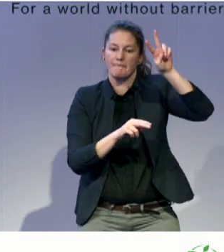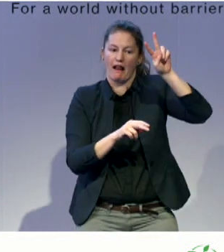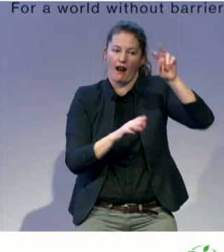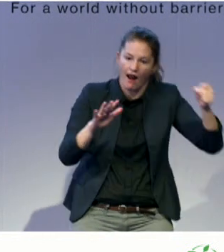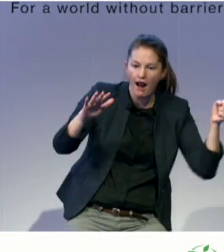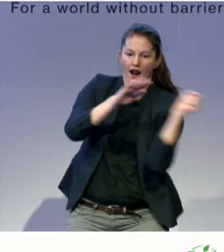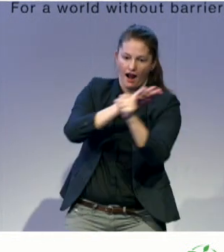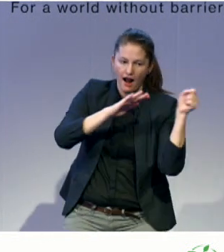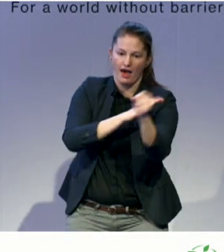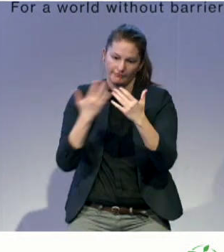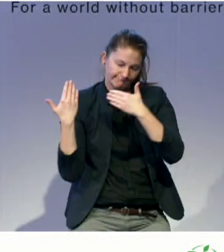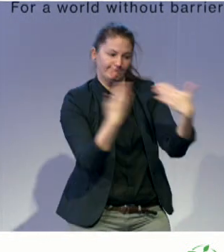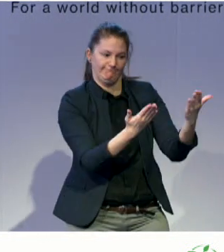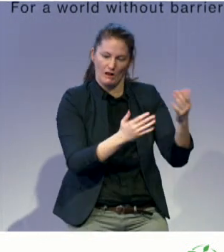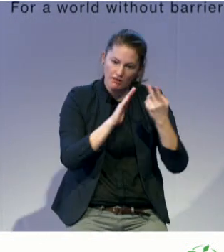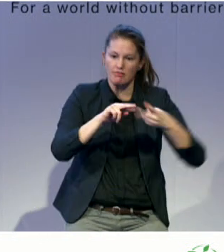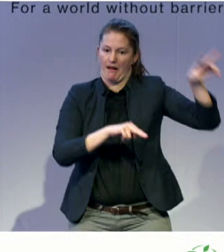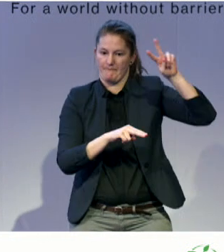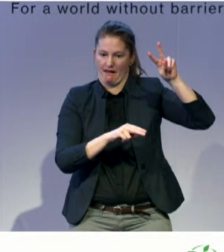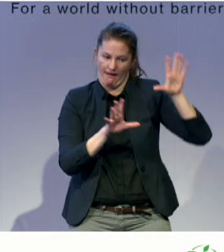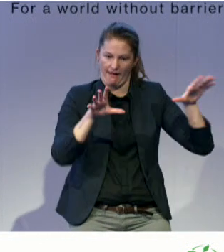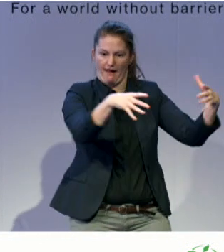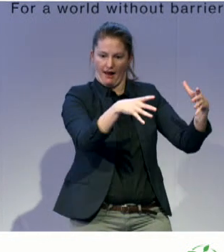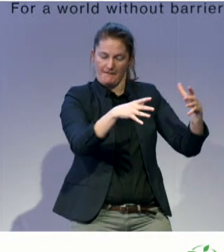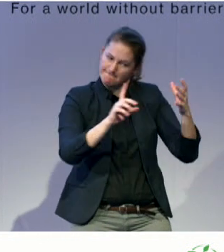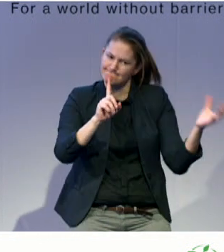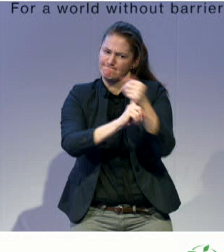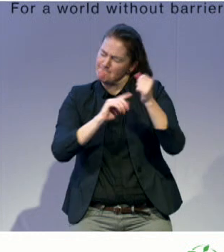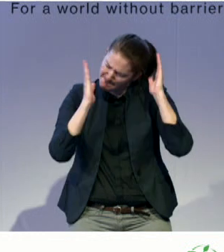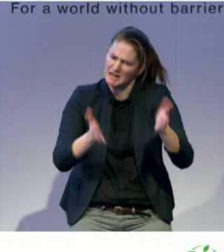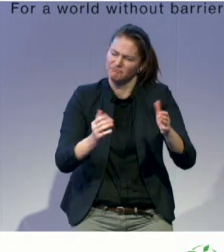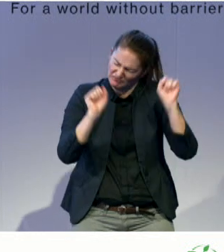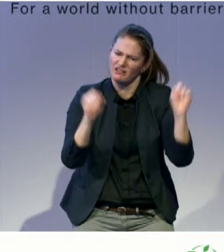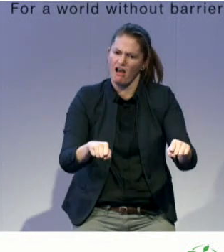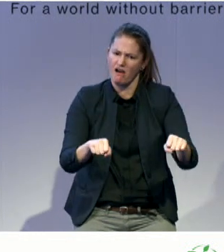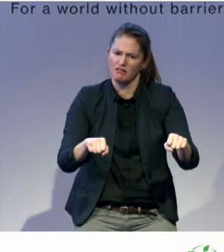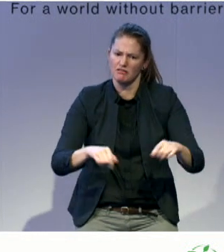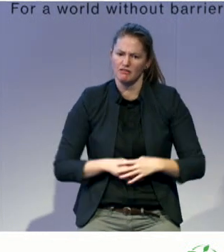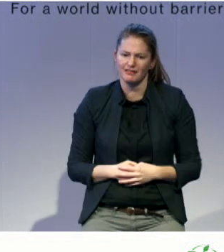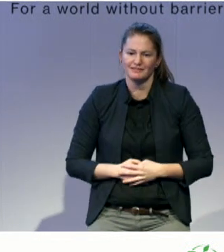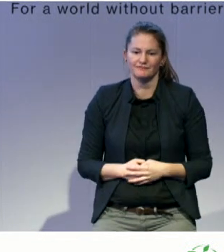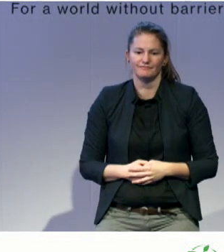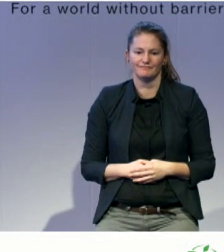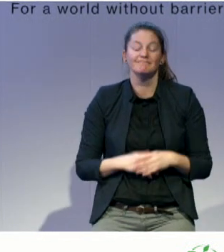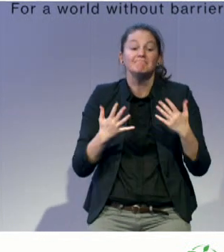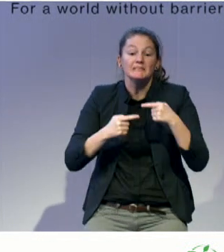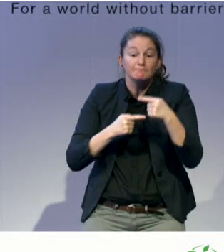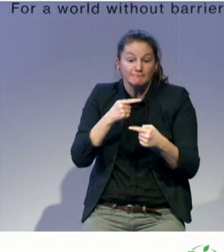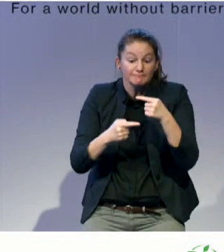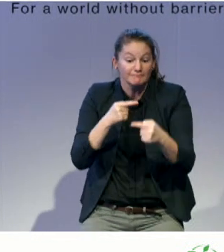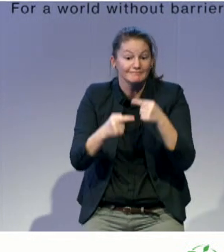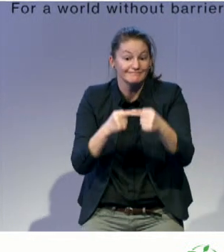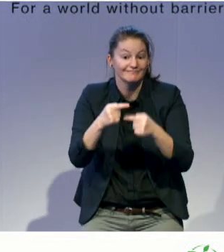achievable. So, how does this endeavor on increasing competitive integrated